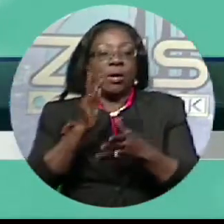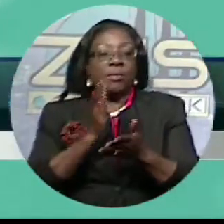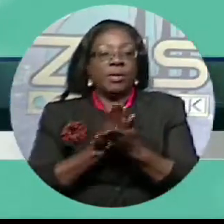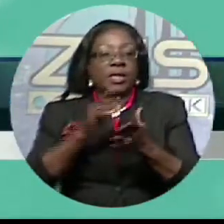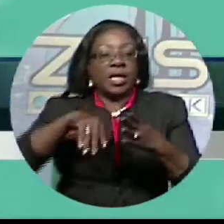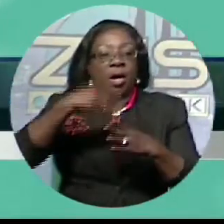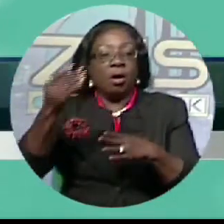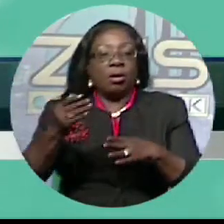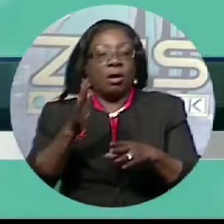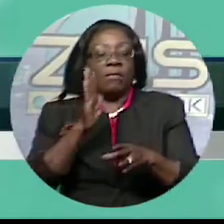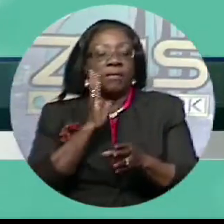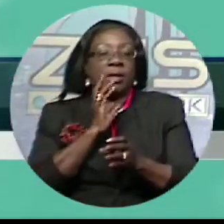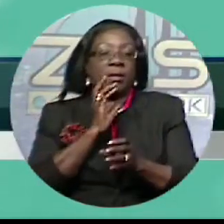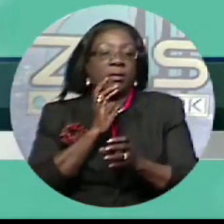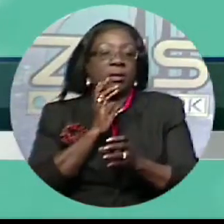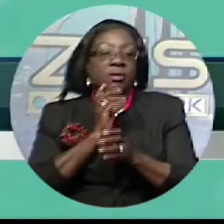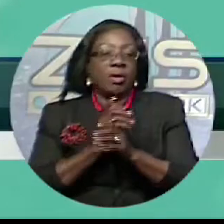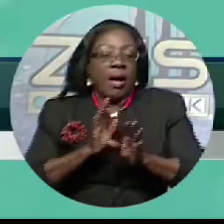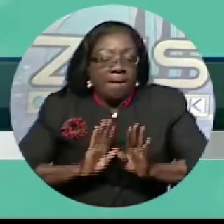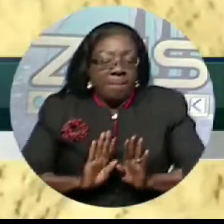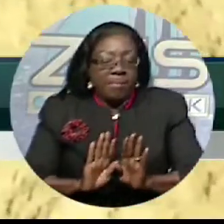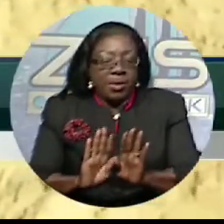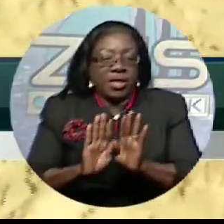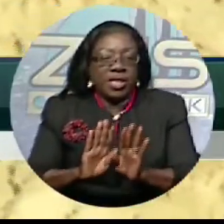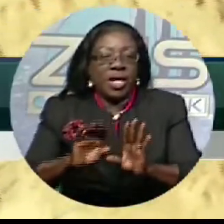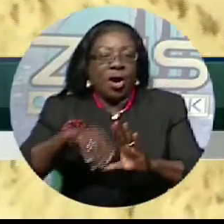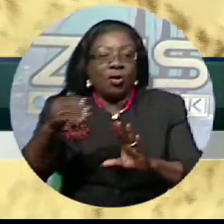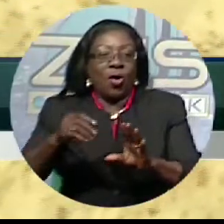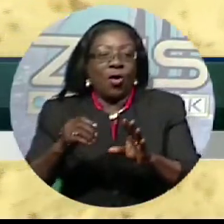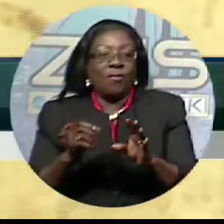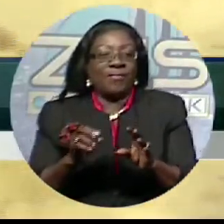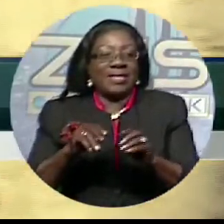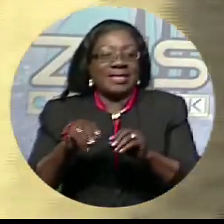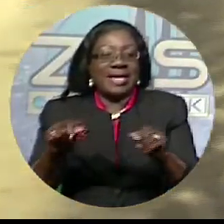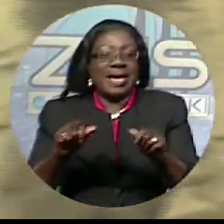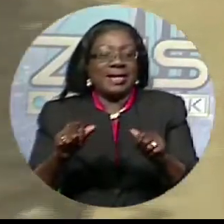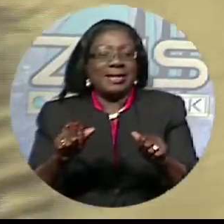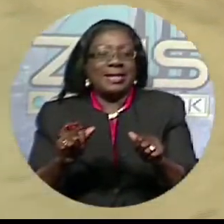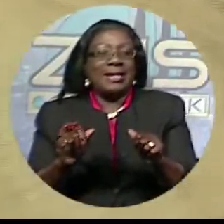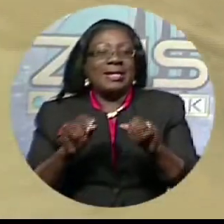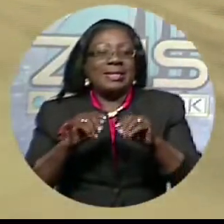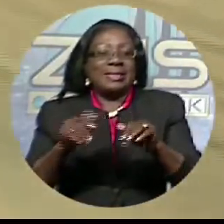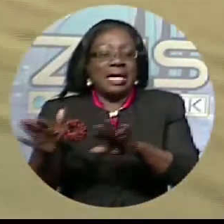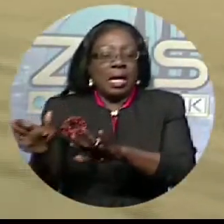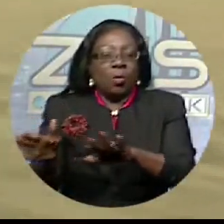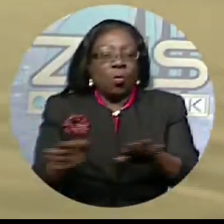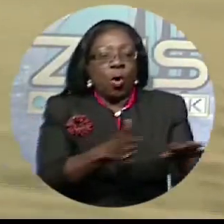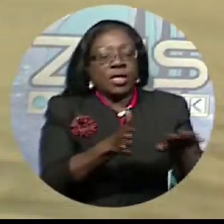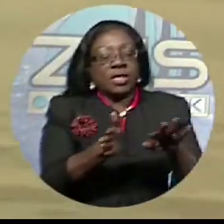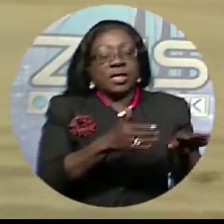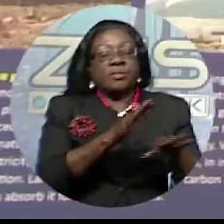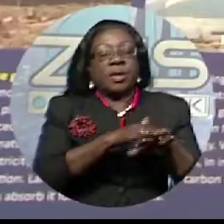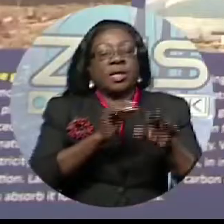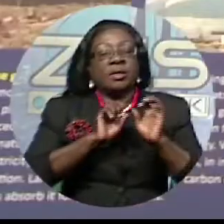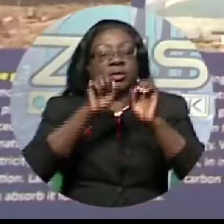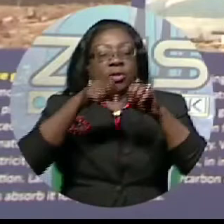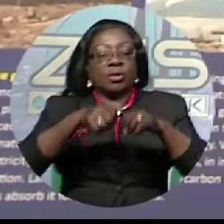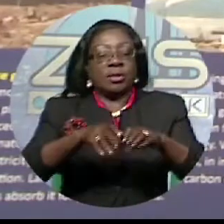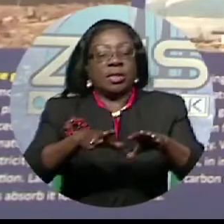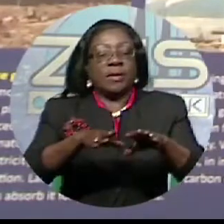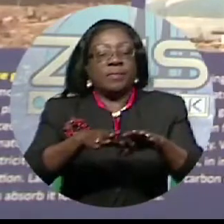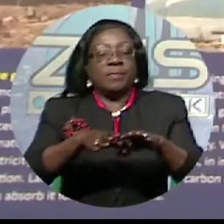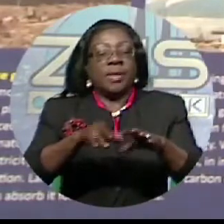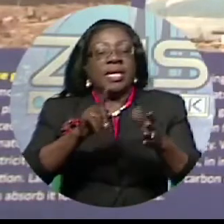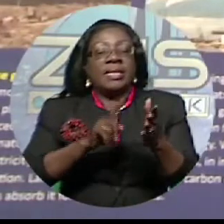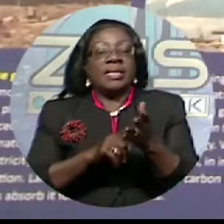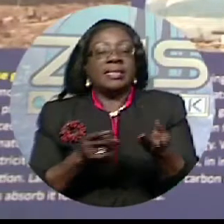vehicle and push it after it became stuck. Mounds of the sand washed in by surge had to be cleared to restore traffic flow. Incidents like